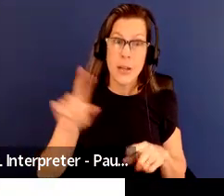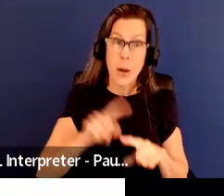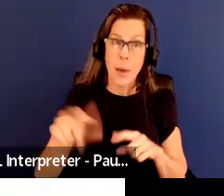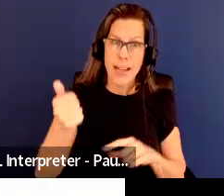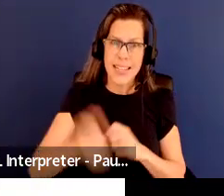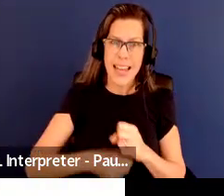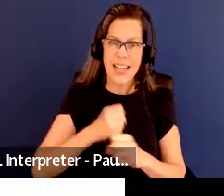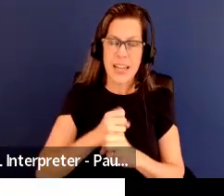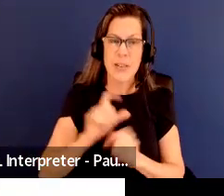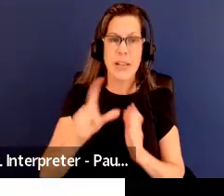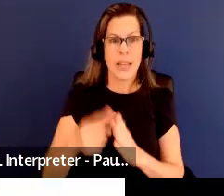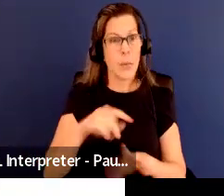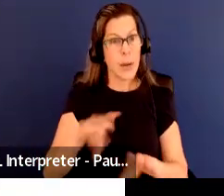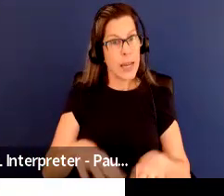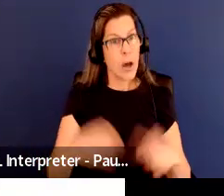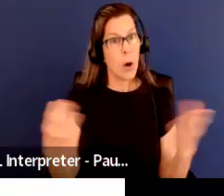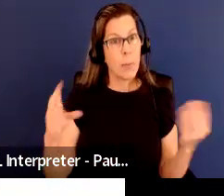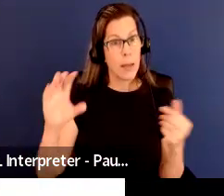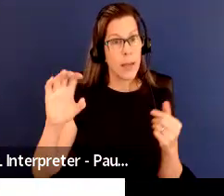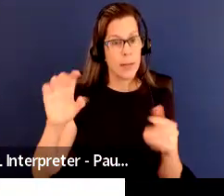years later, we open up Ellis Island.